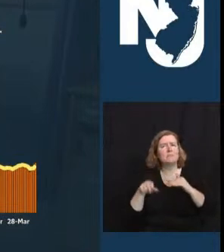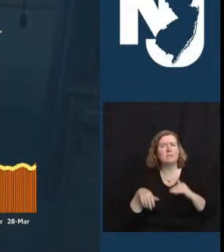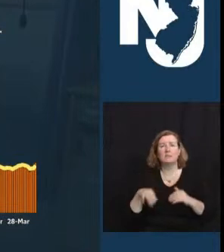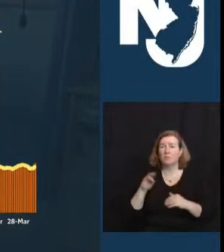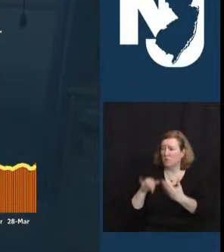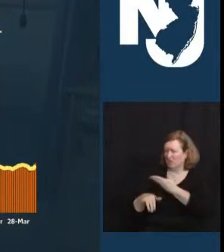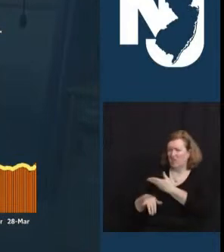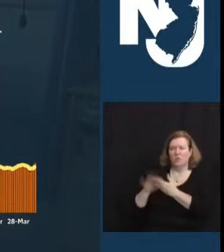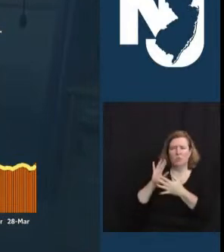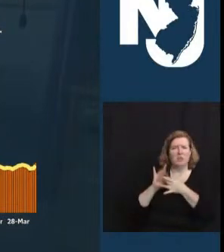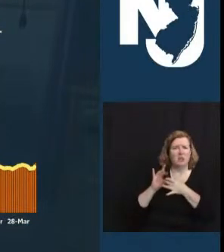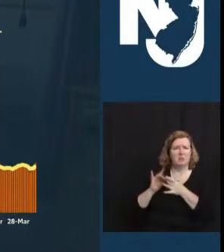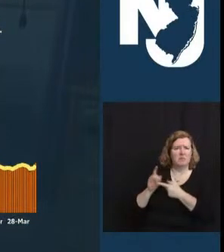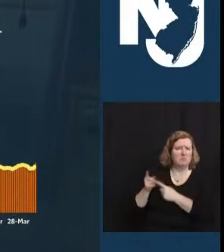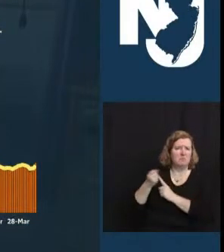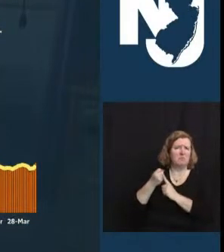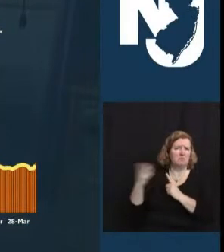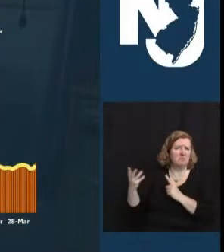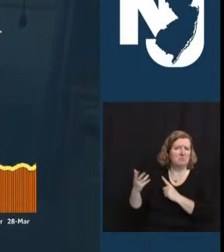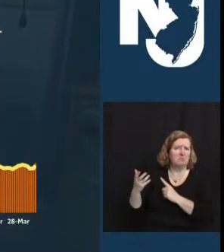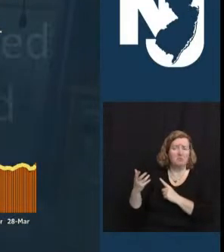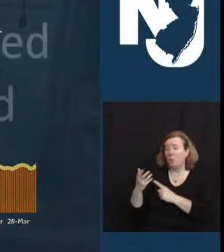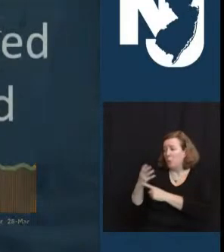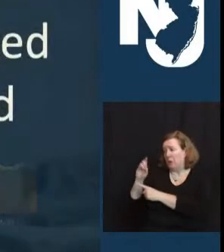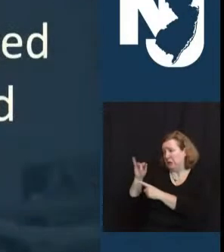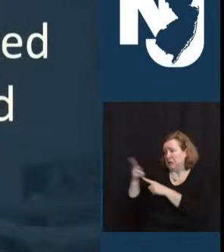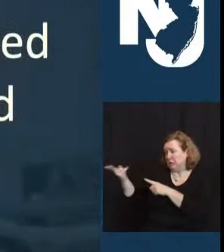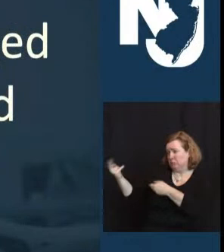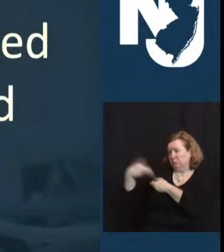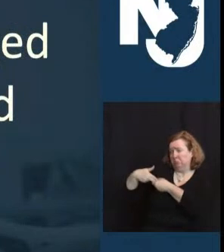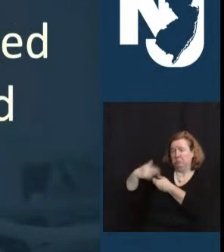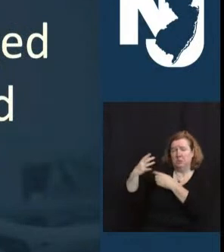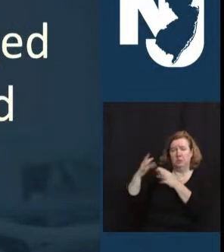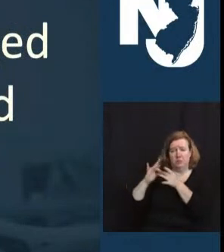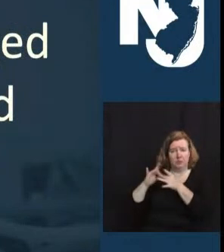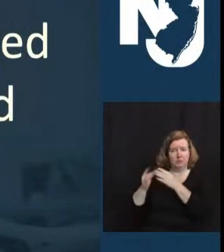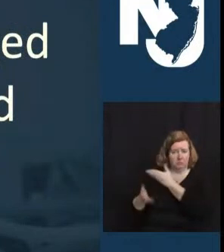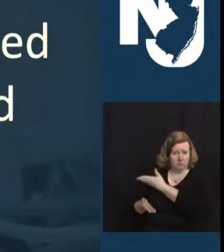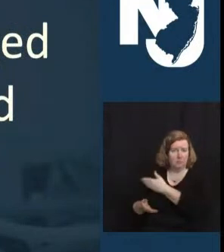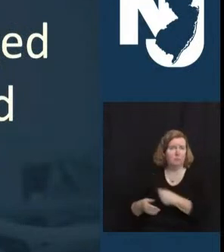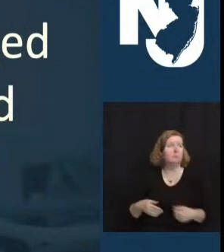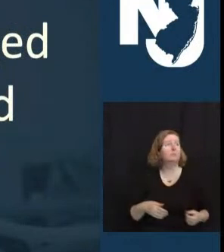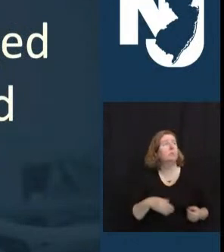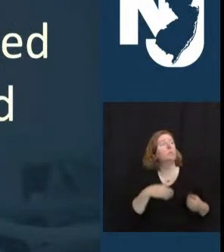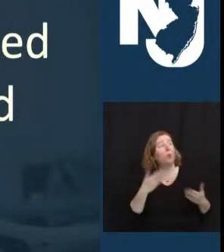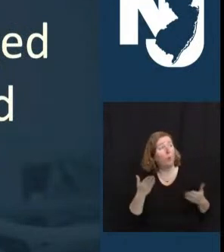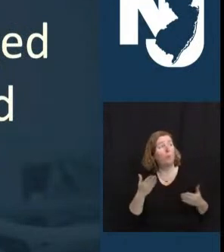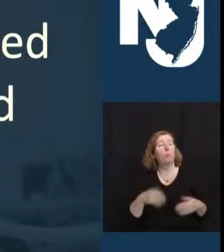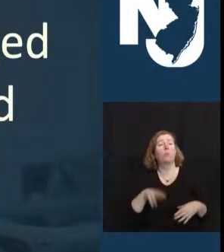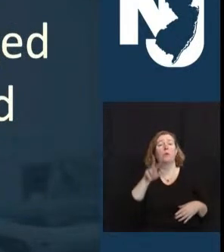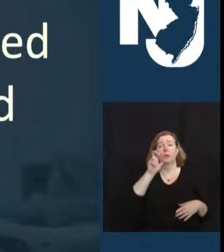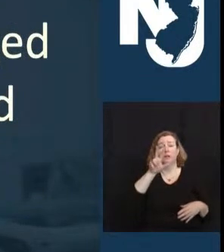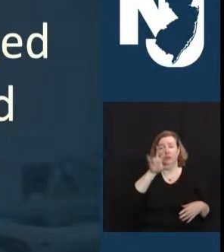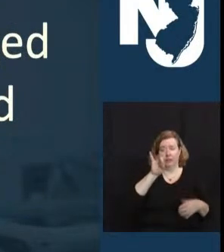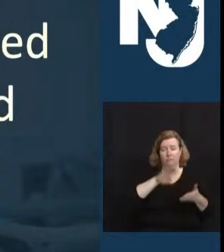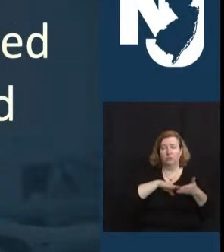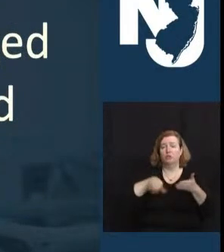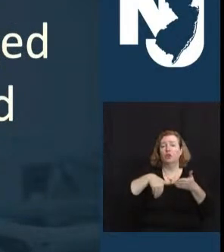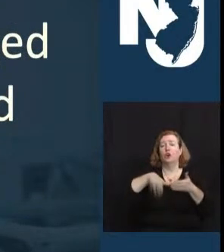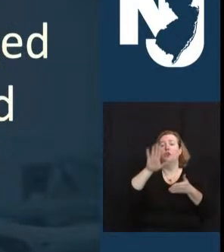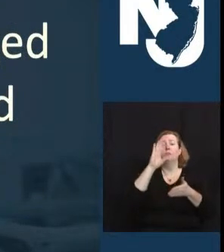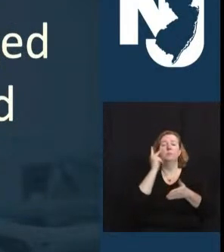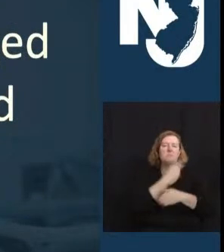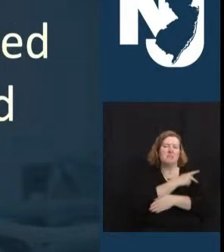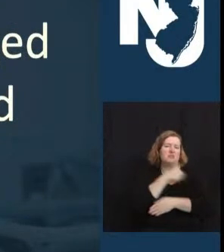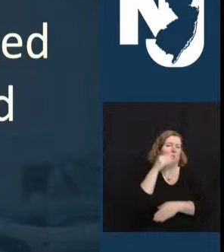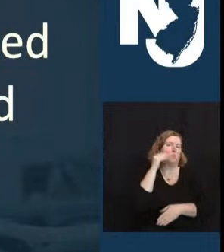get your sense or Eddie's sense of that. Throughout Tuesday, 338 patients were discharged, live patients were discharged from our hospitals,